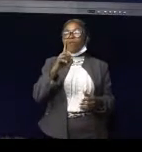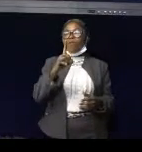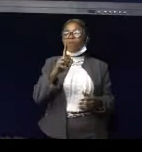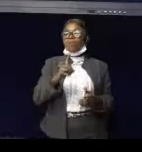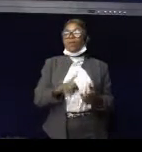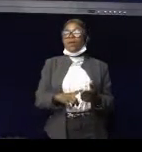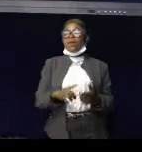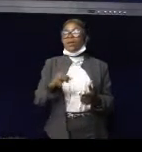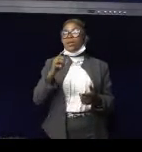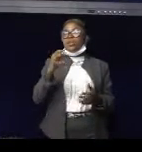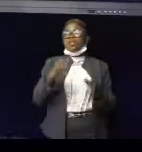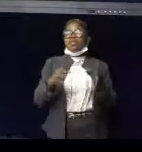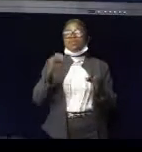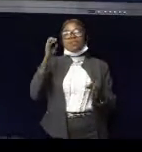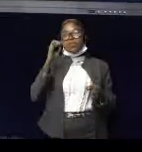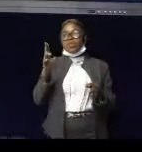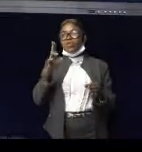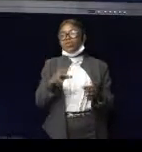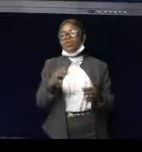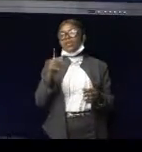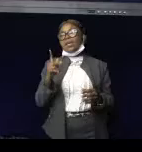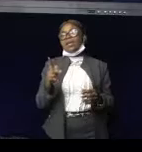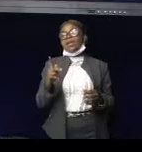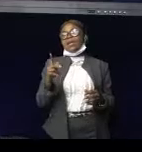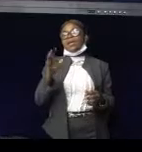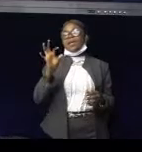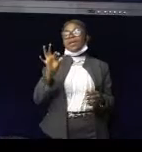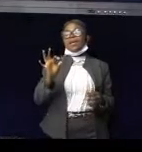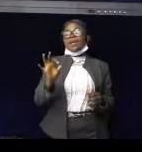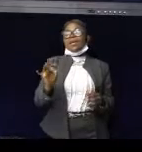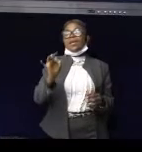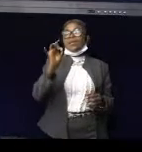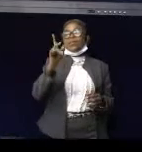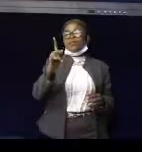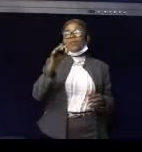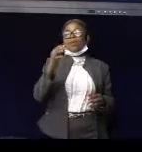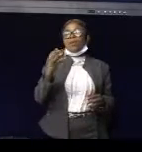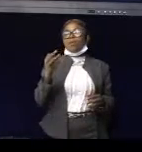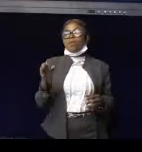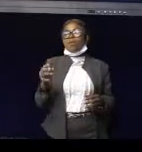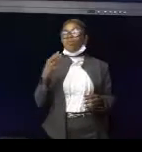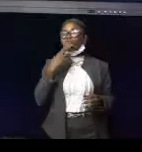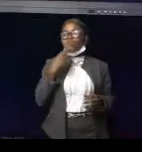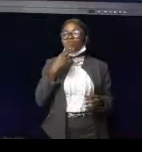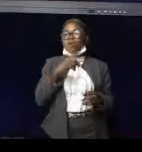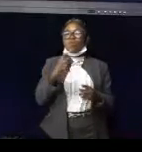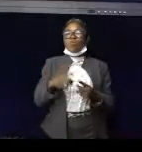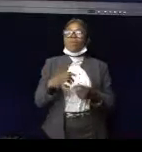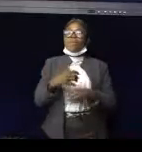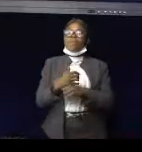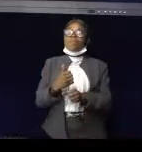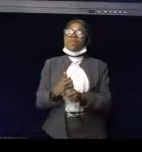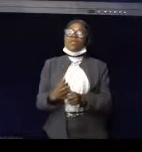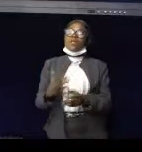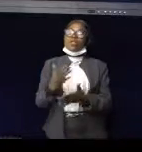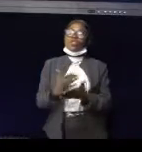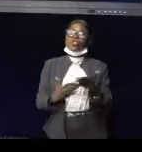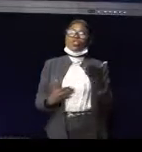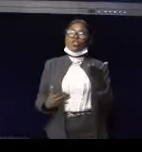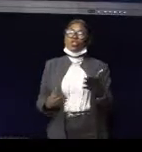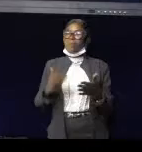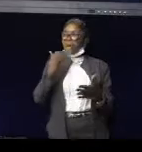And in making those biscuits, the people who make them, they mix all the ingredients in specific ratios. You know, they don't